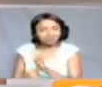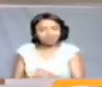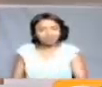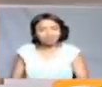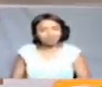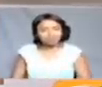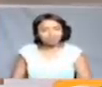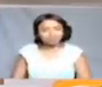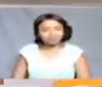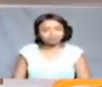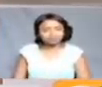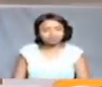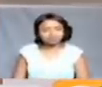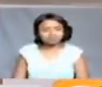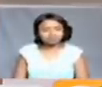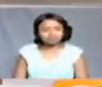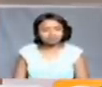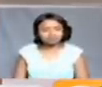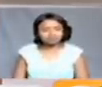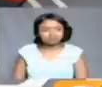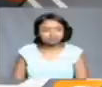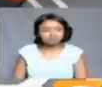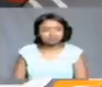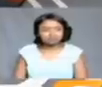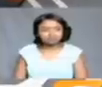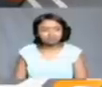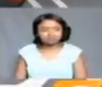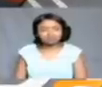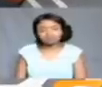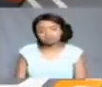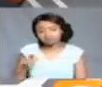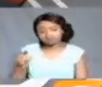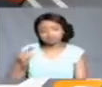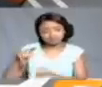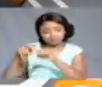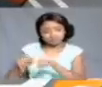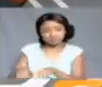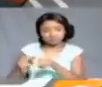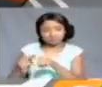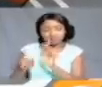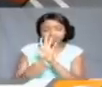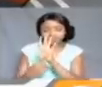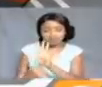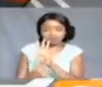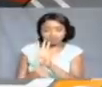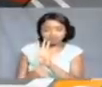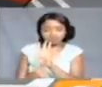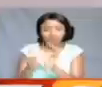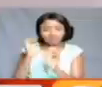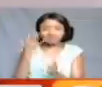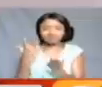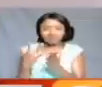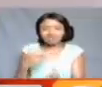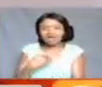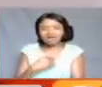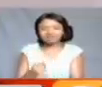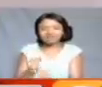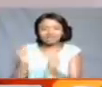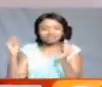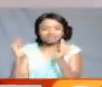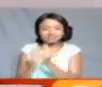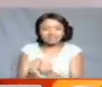media, just practically speaking? Okay. Now, that depends. For example, if you have 10,000 high school